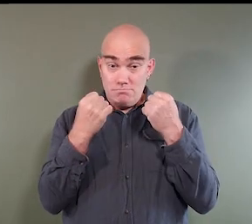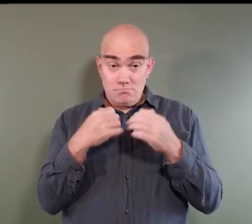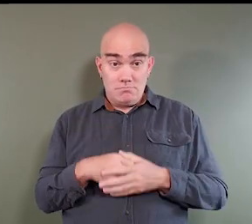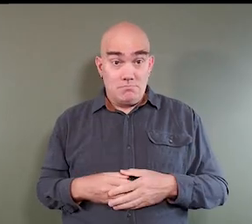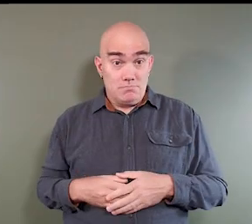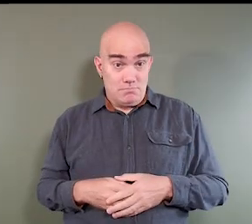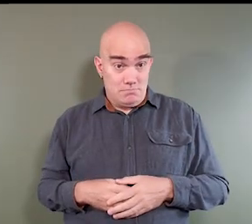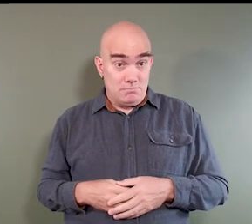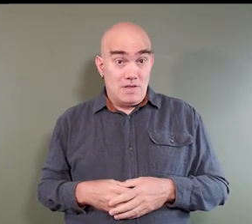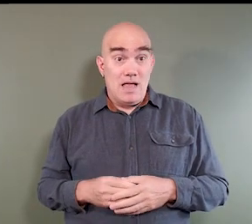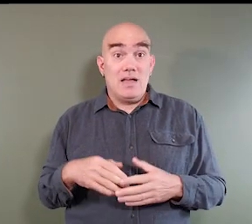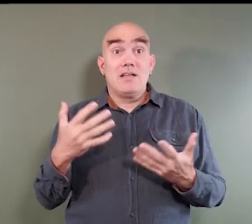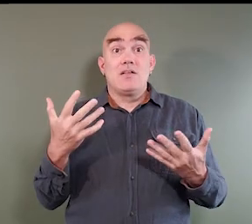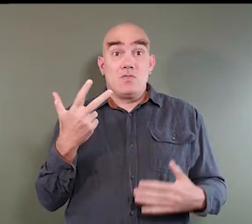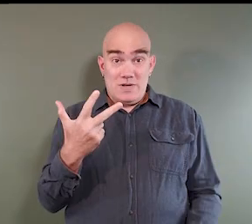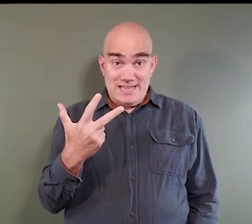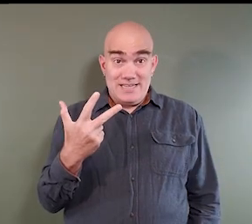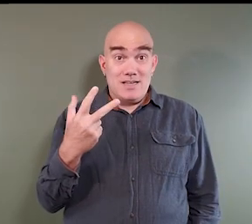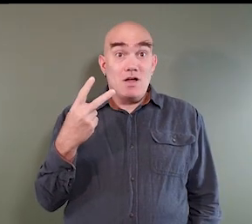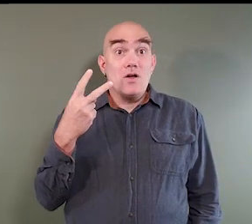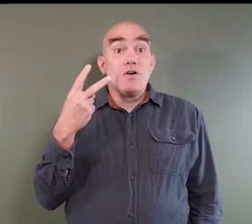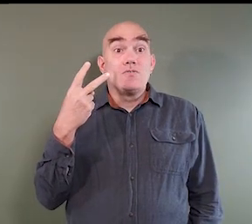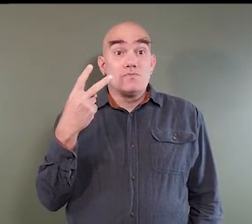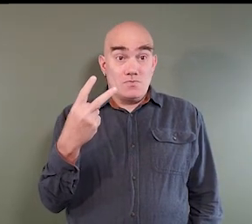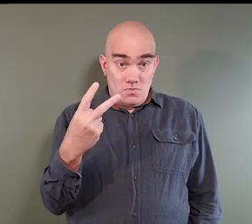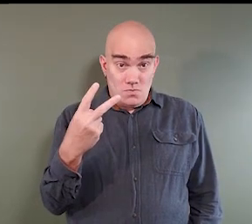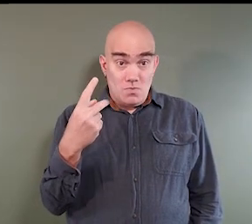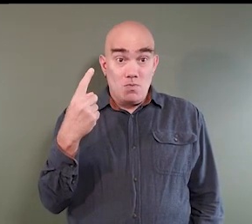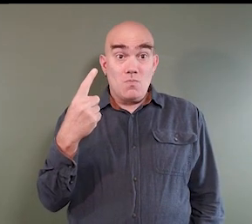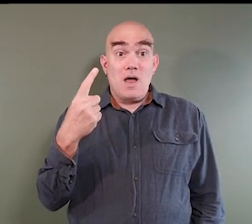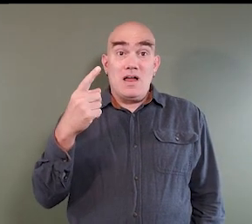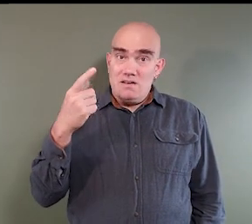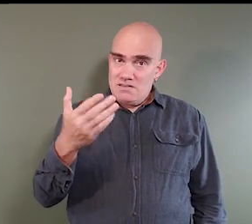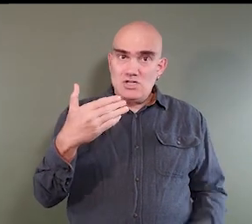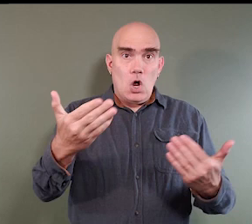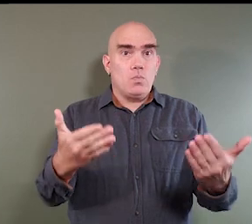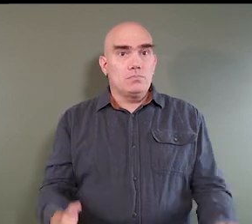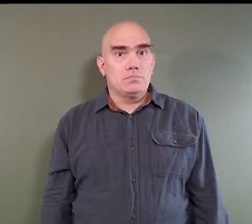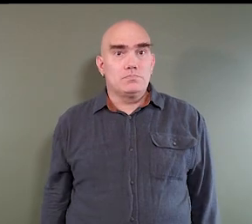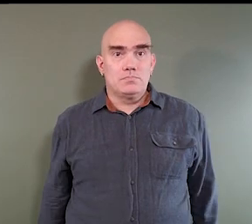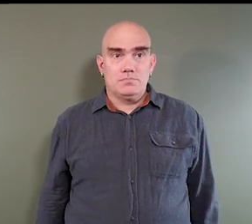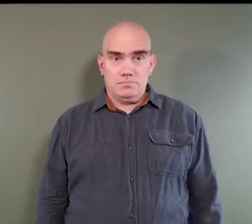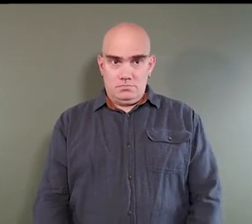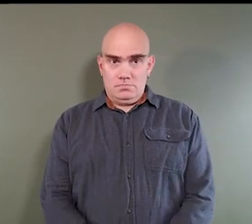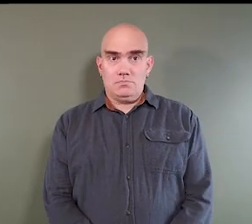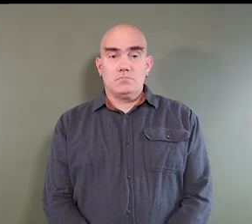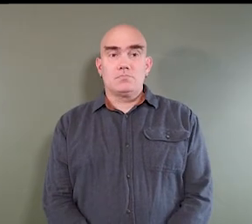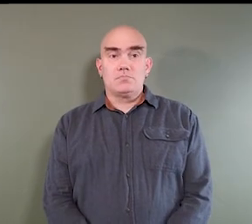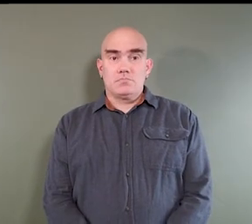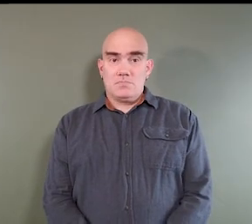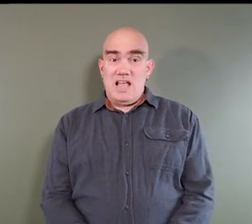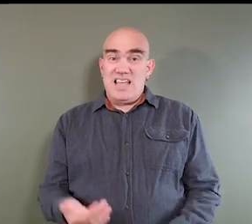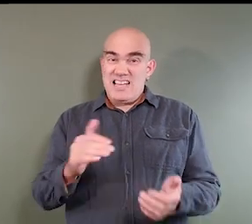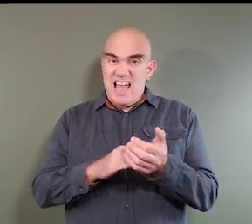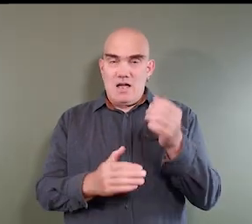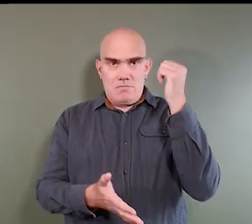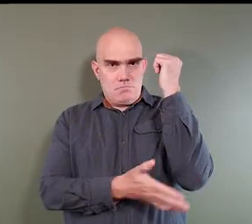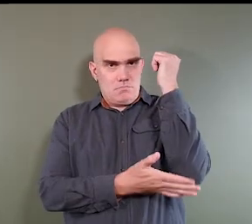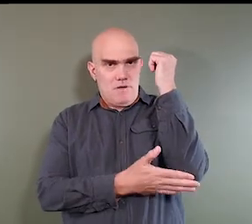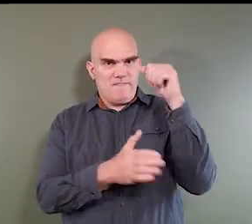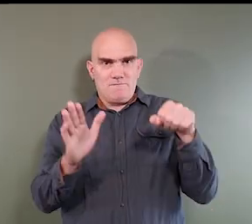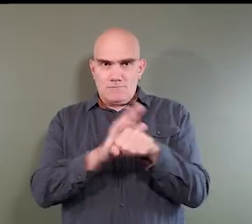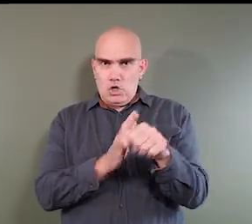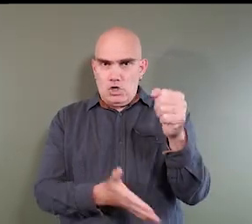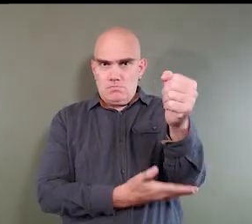towards your face, and in 3, 2, 1. Let's go with these alternating punches. Again, get those